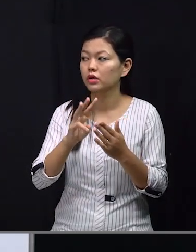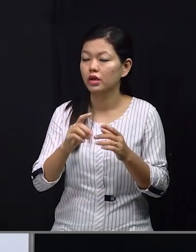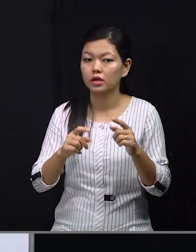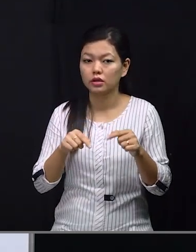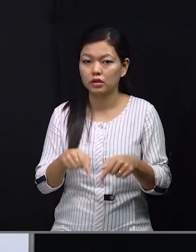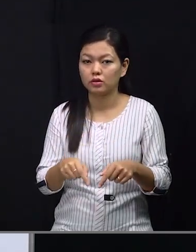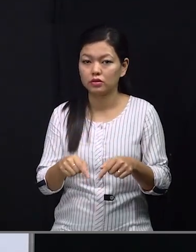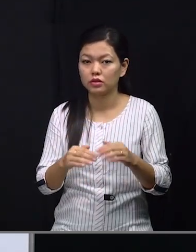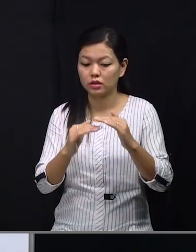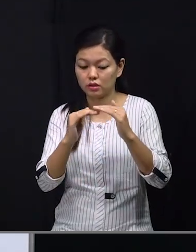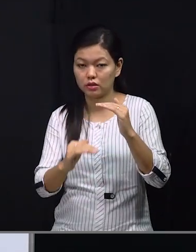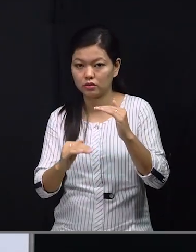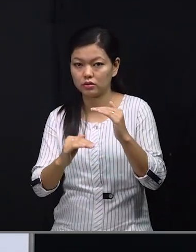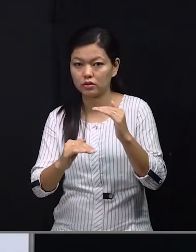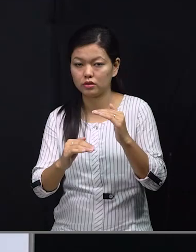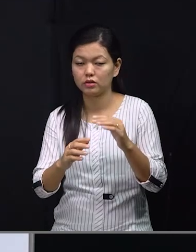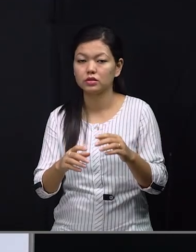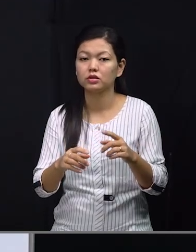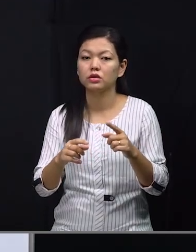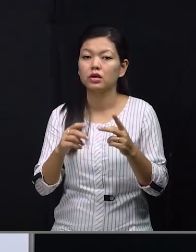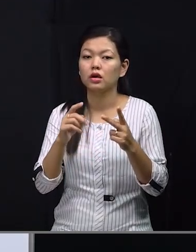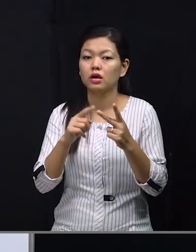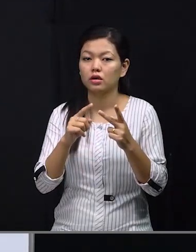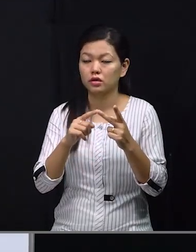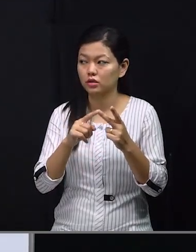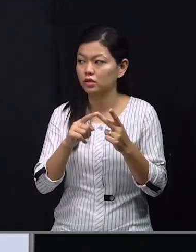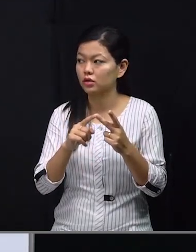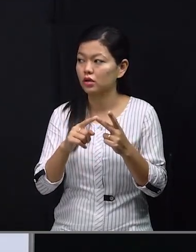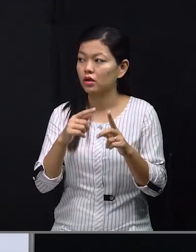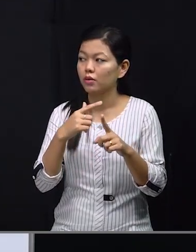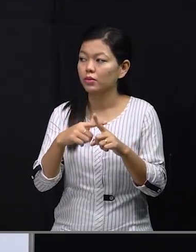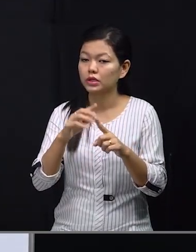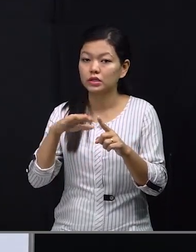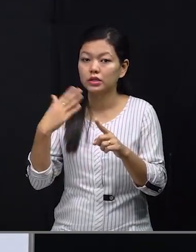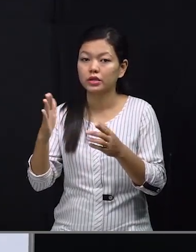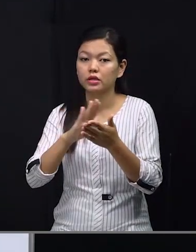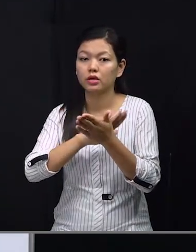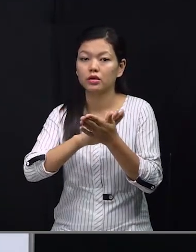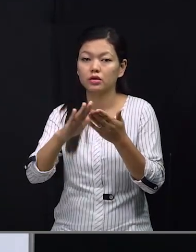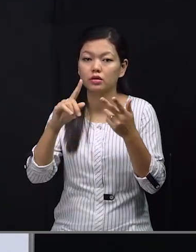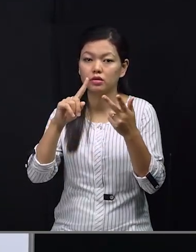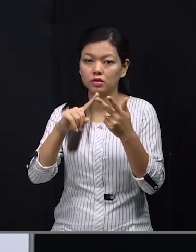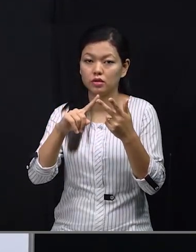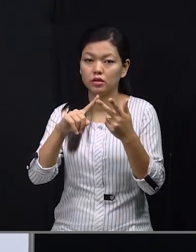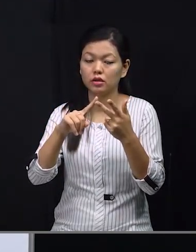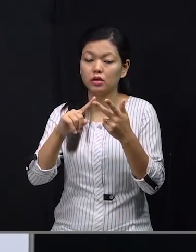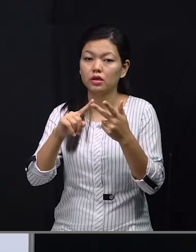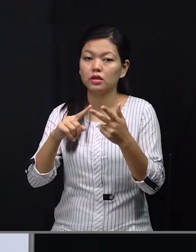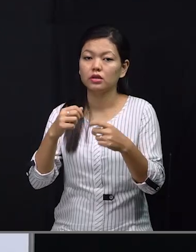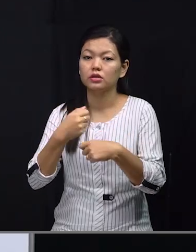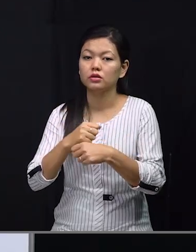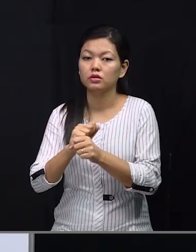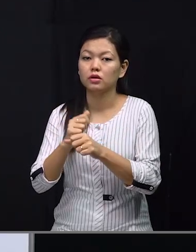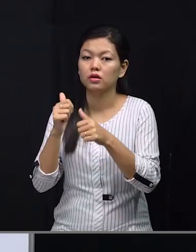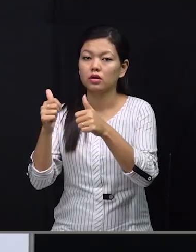and along with this we get hydrogen iodide as a byproduct. Now the two products formed here, these two